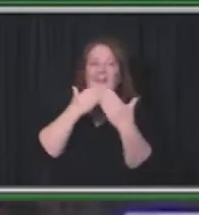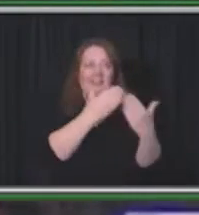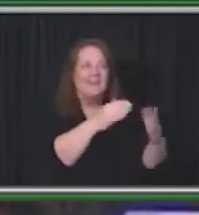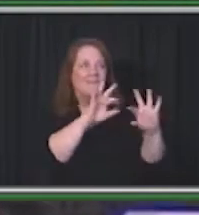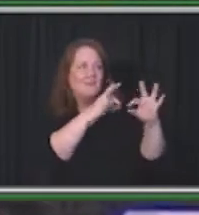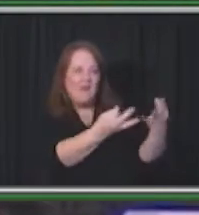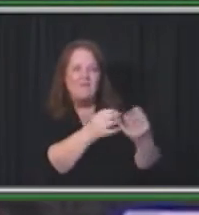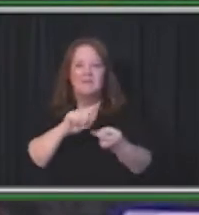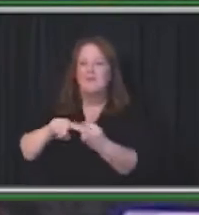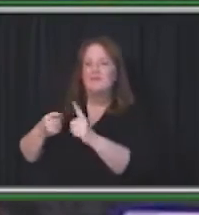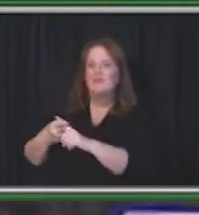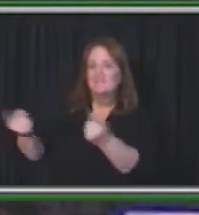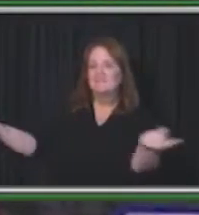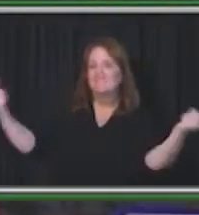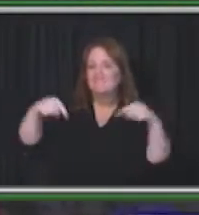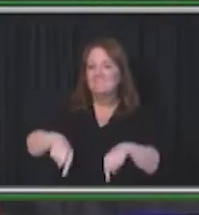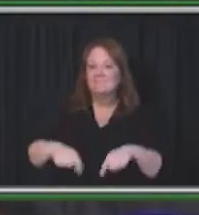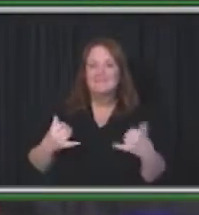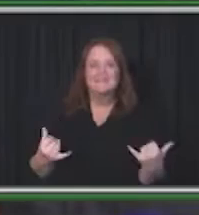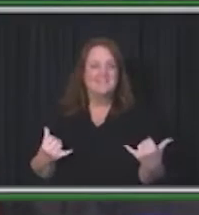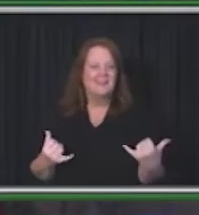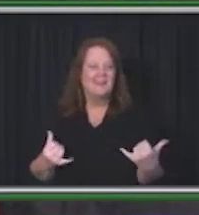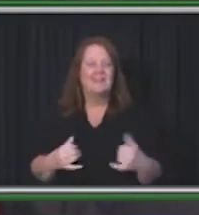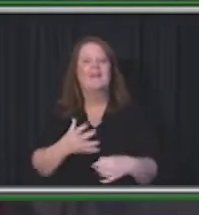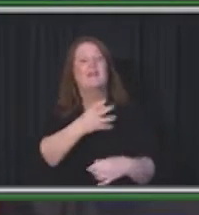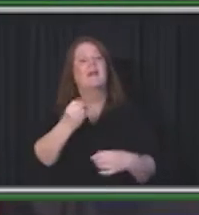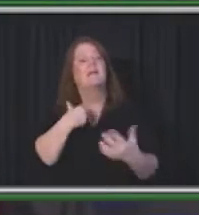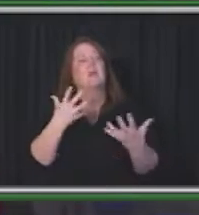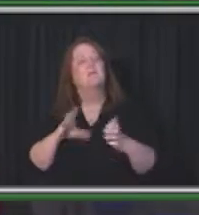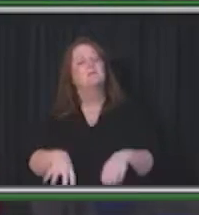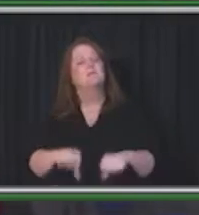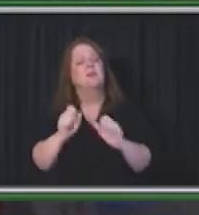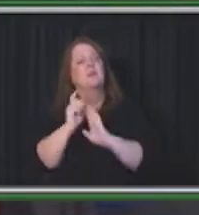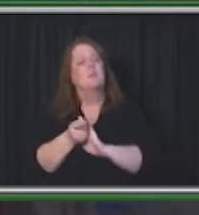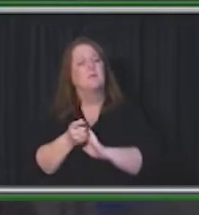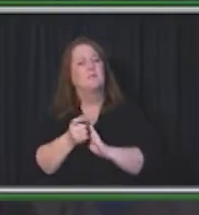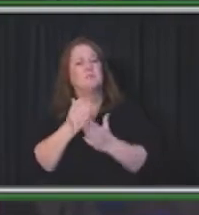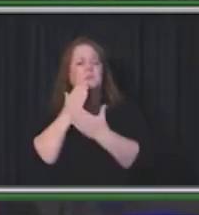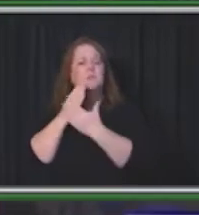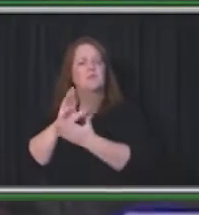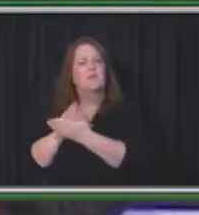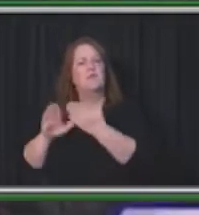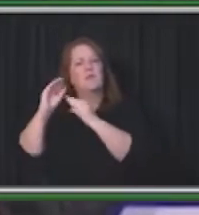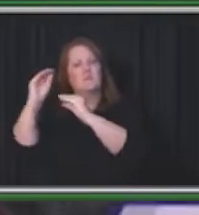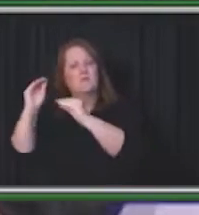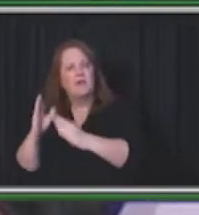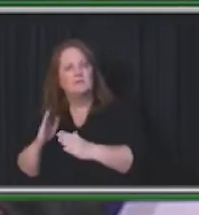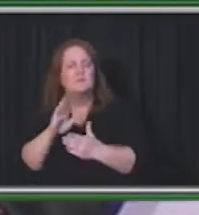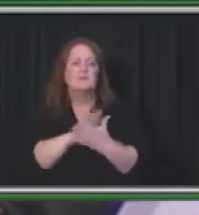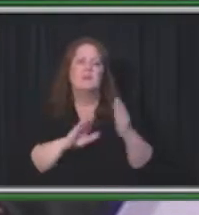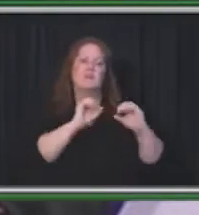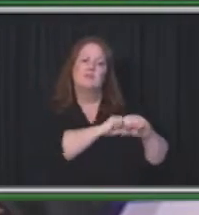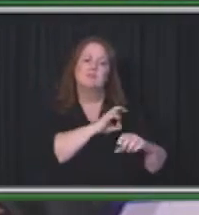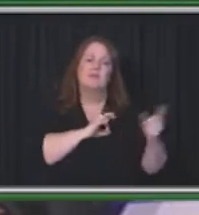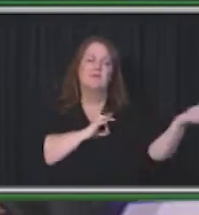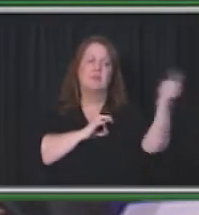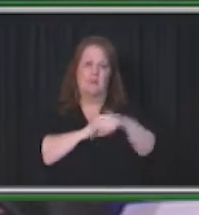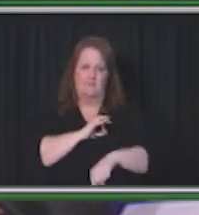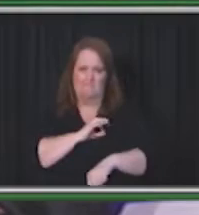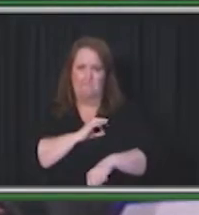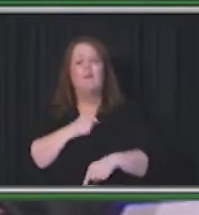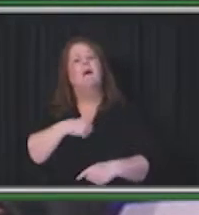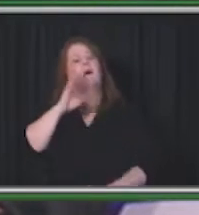of the graduates for joining us here today. And I want to take a moment to thank the college faculty and staff for being here. I know the